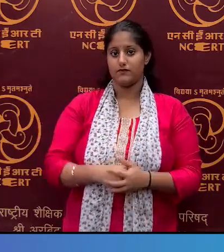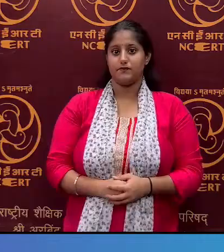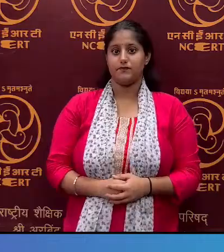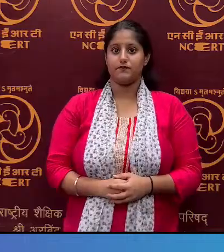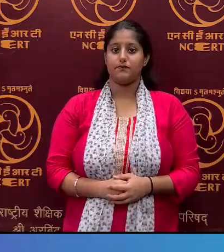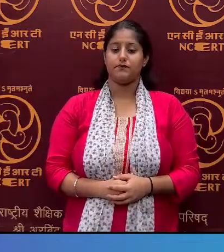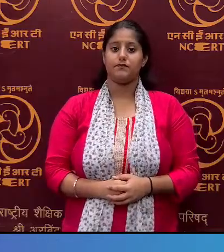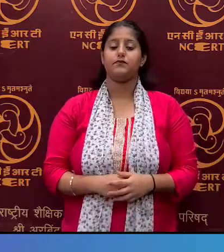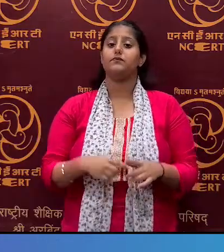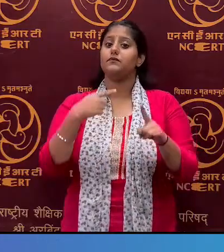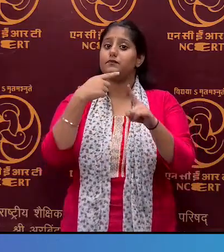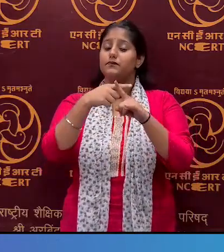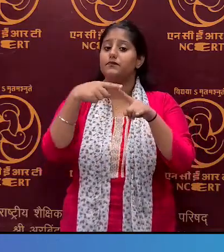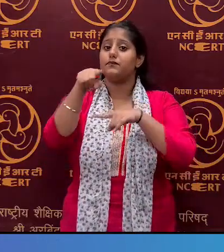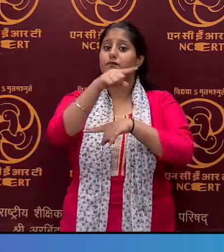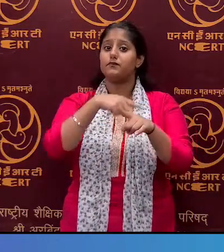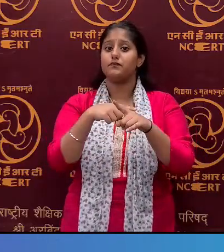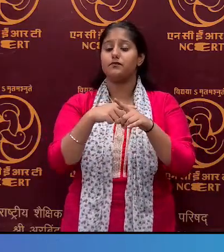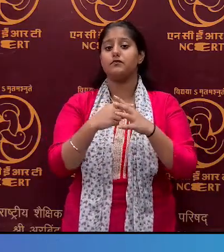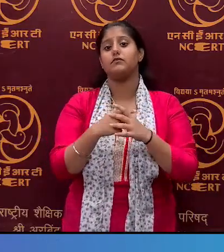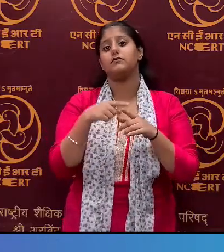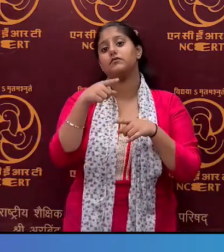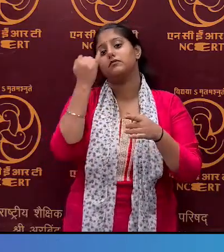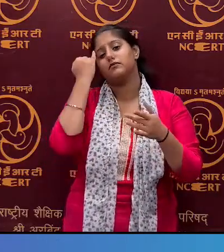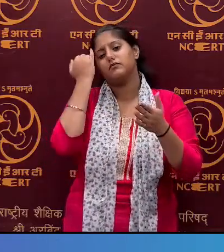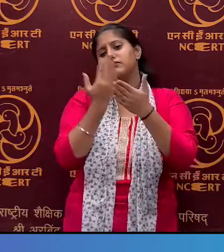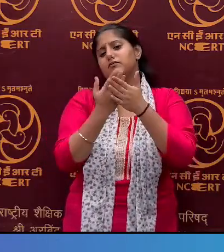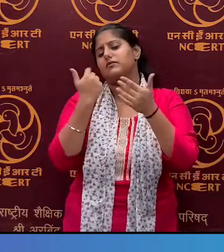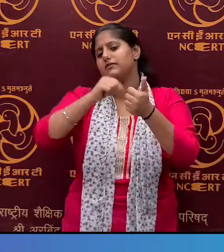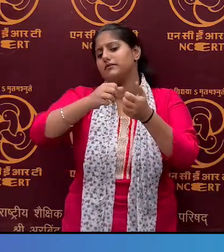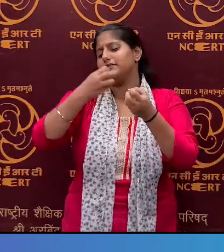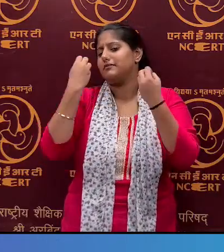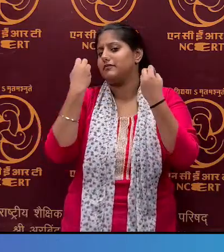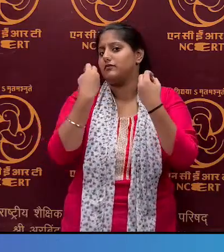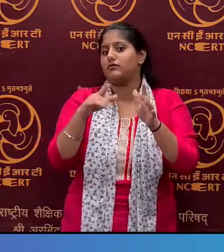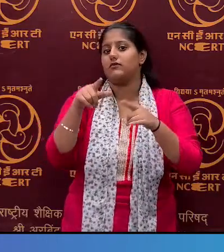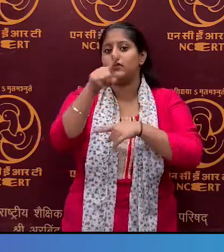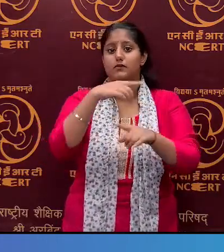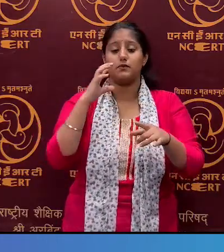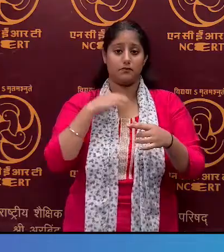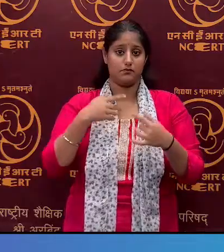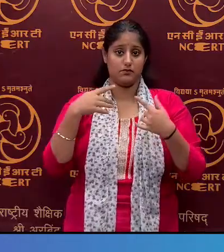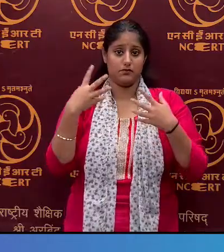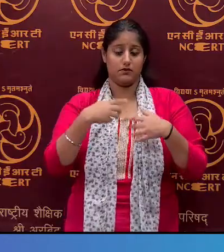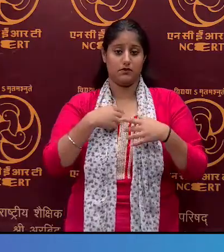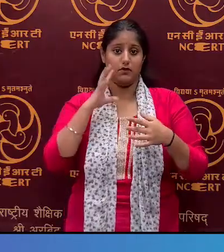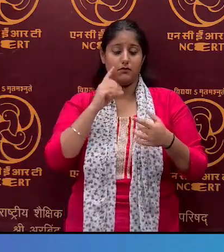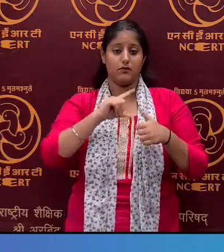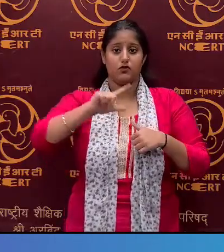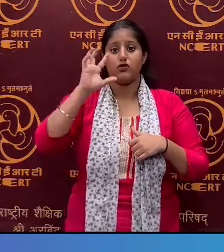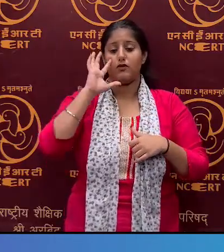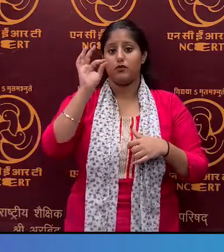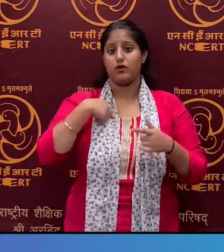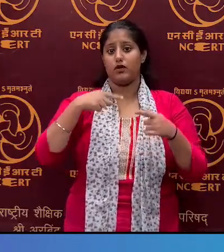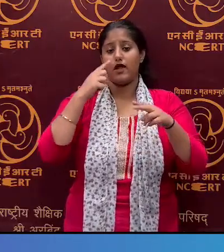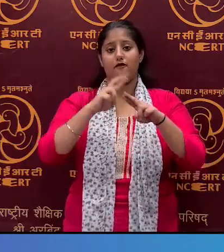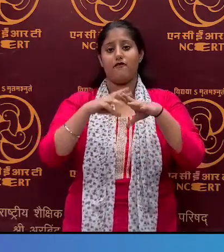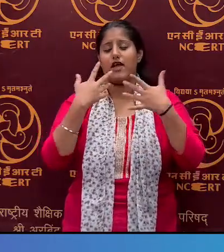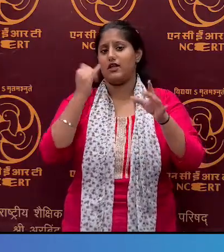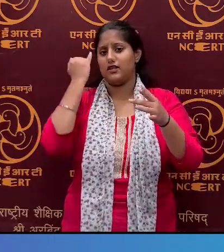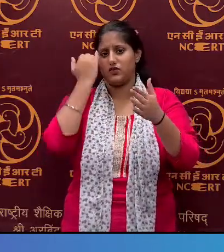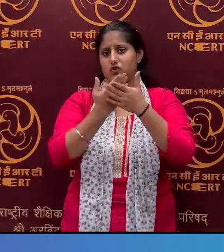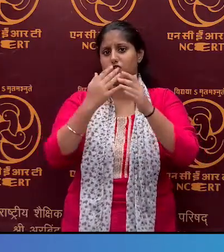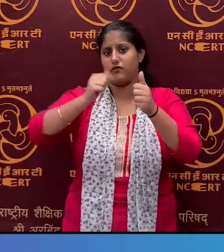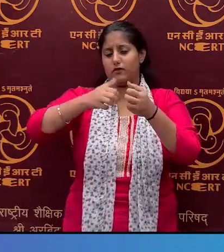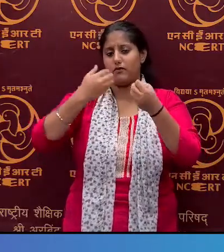8800440559. And as your suggestions and your feedbacks are always important for us, so if you have any suggestion, any feedback that you